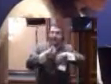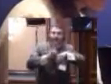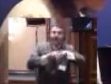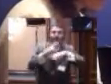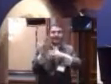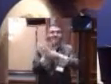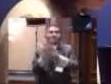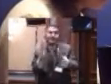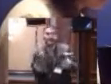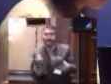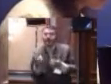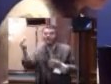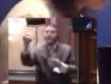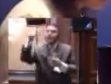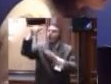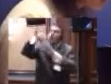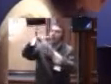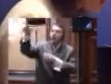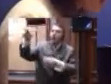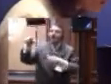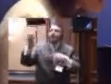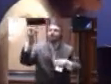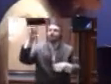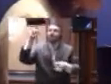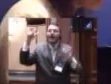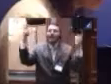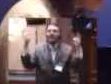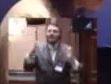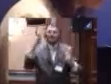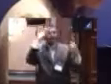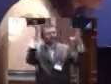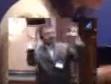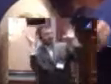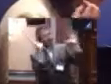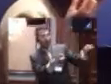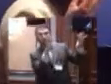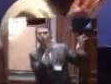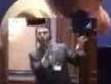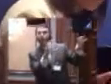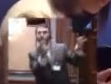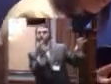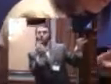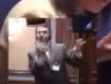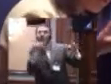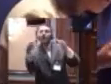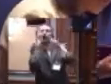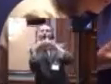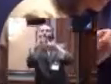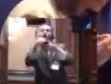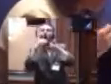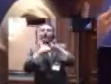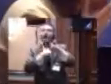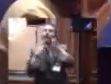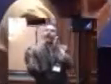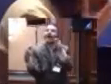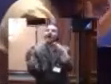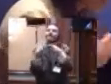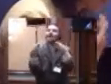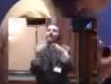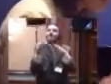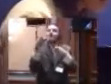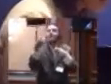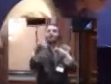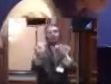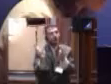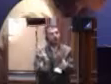was rejected, outrightly rejected. One of the smaller liberation